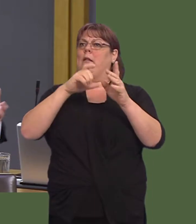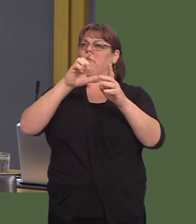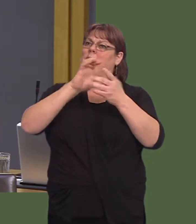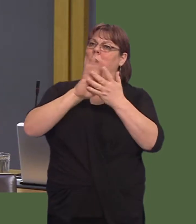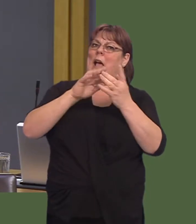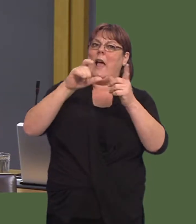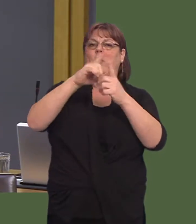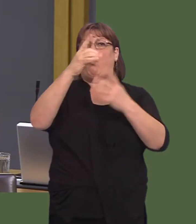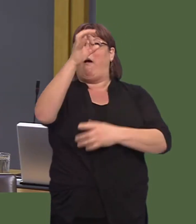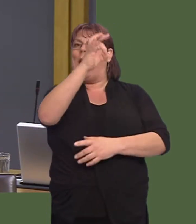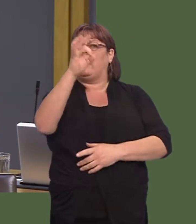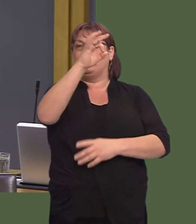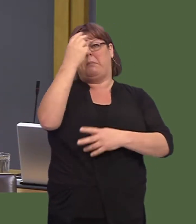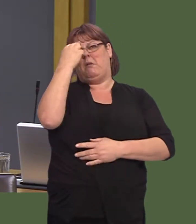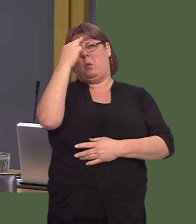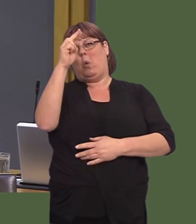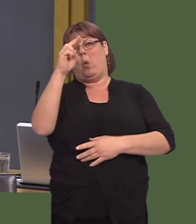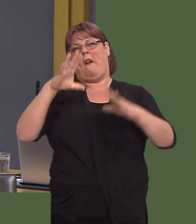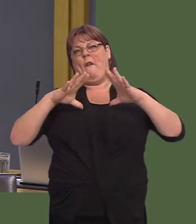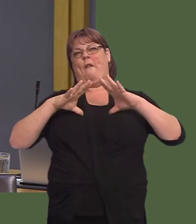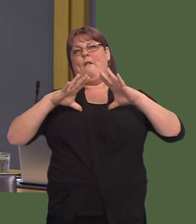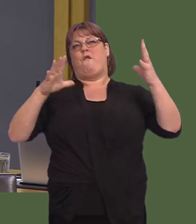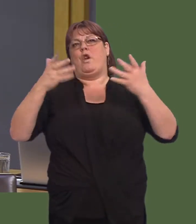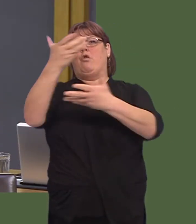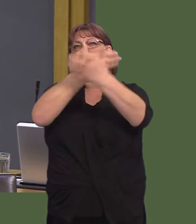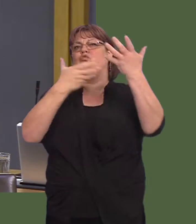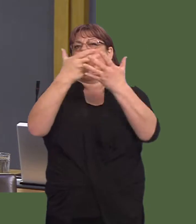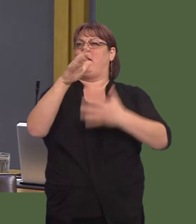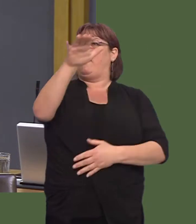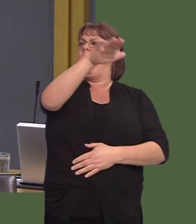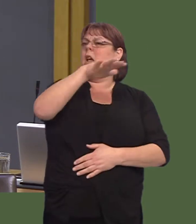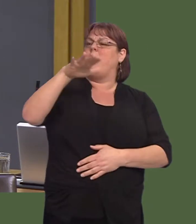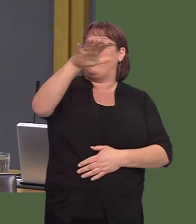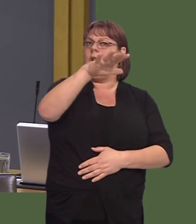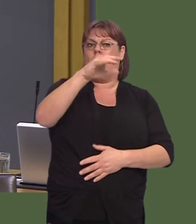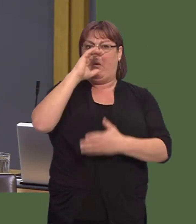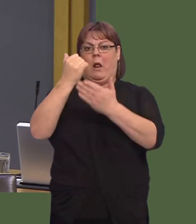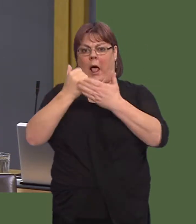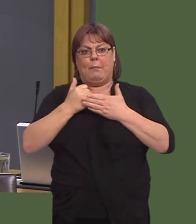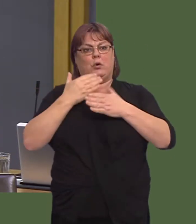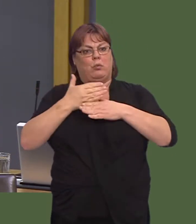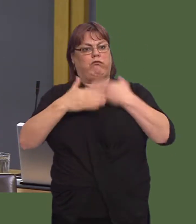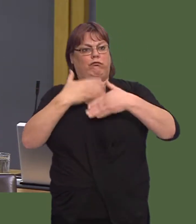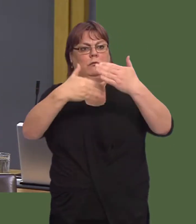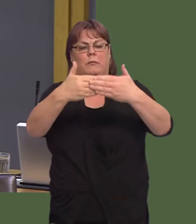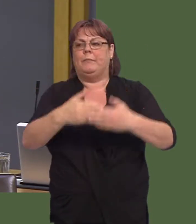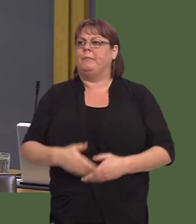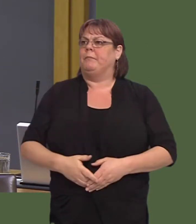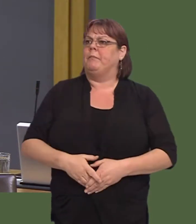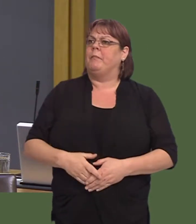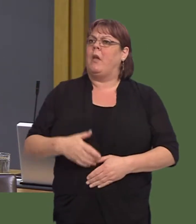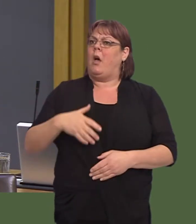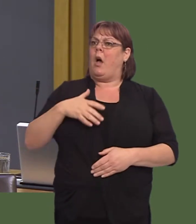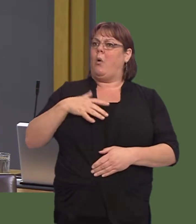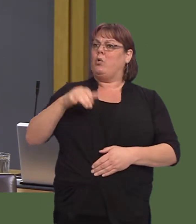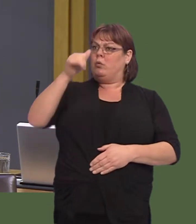in Anglesey as a whole, or in other port areas in Wales as a way forward? Now, I want an assurance that this government will be